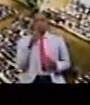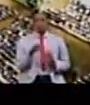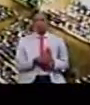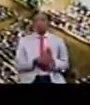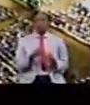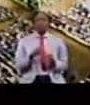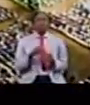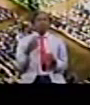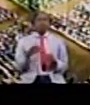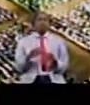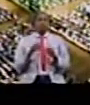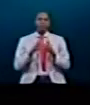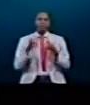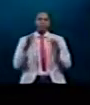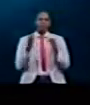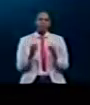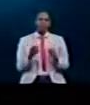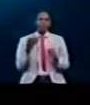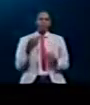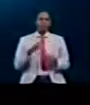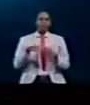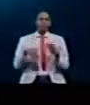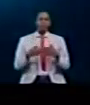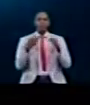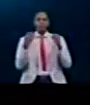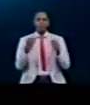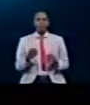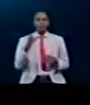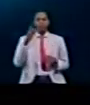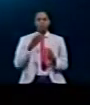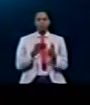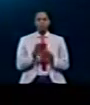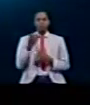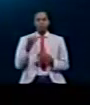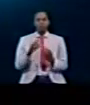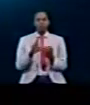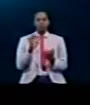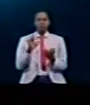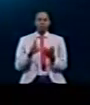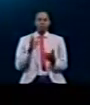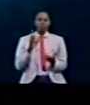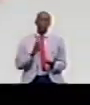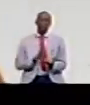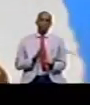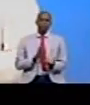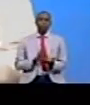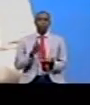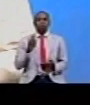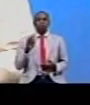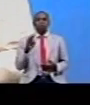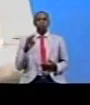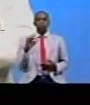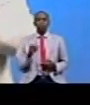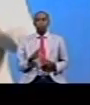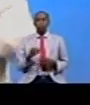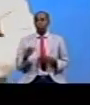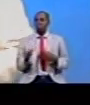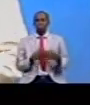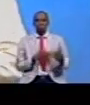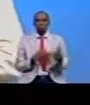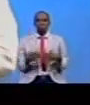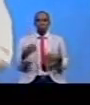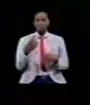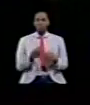you for ourselves. Thank you for everything. Thank you for this prayer all time. Thank you for Pastor Matthew that we're using